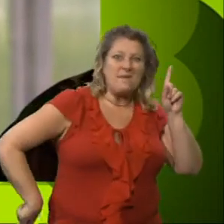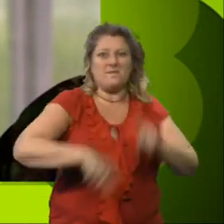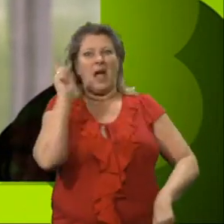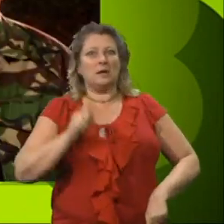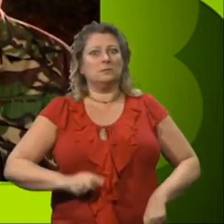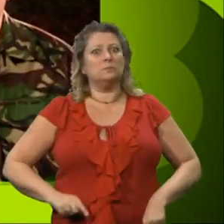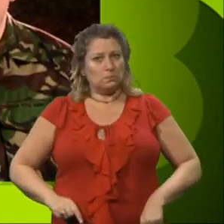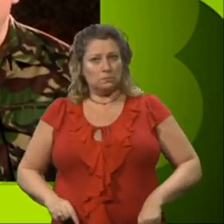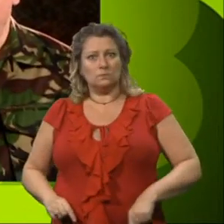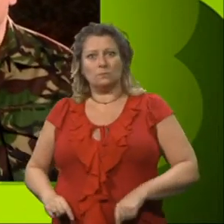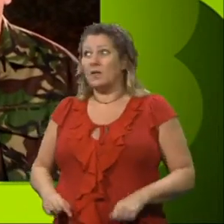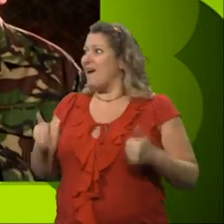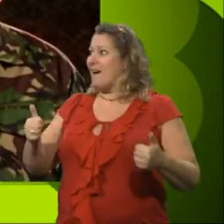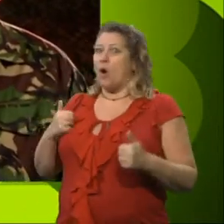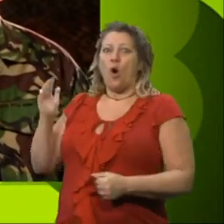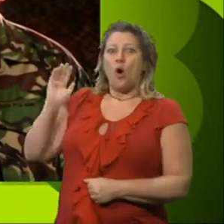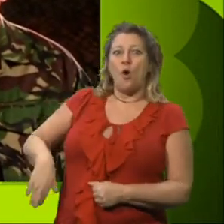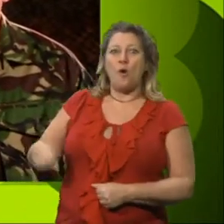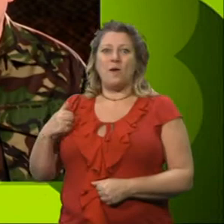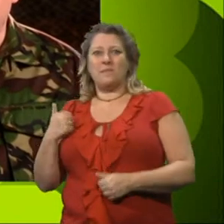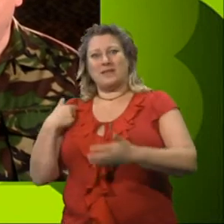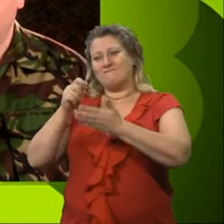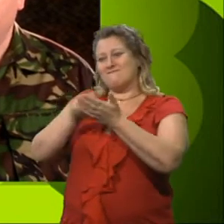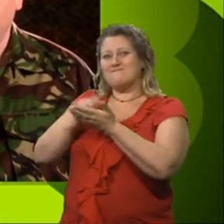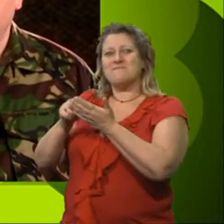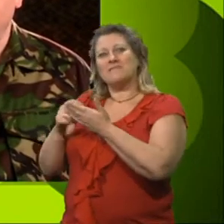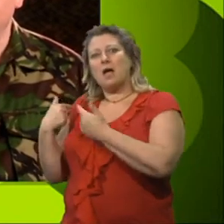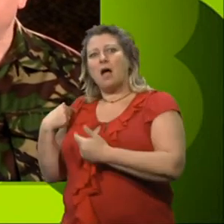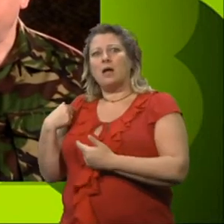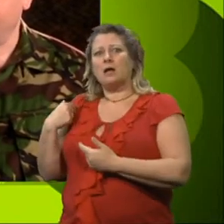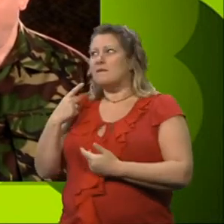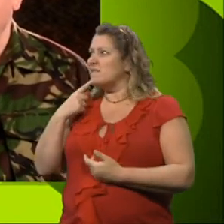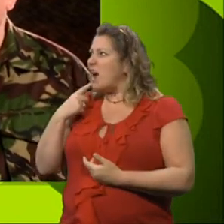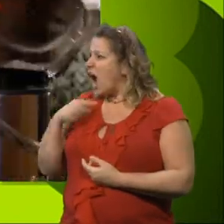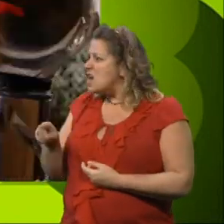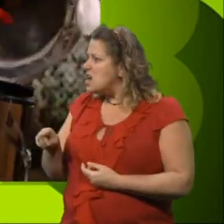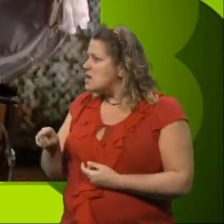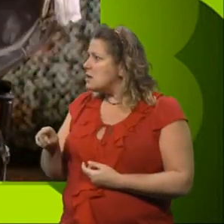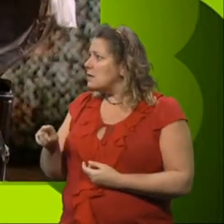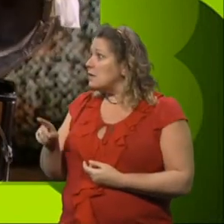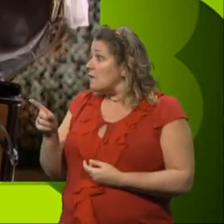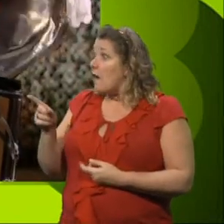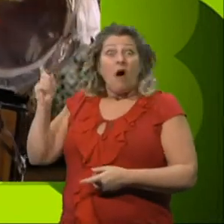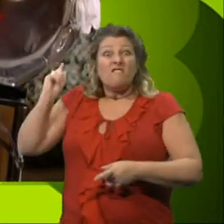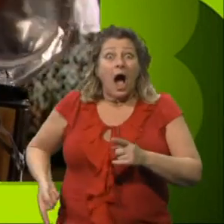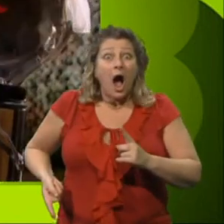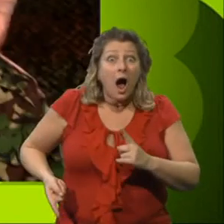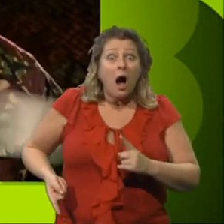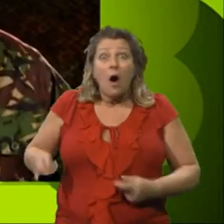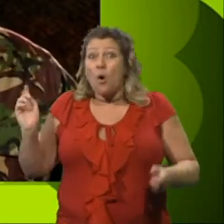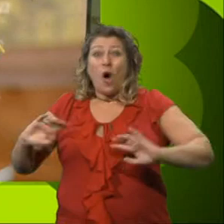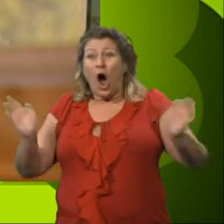get fired. Brilliant. I can go home, get my job back and get everything back to normal. Hang on, did you say fired? Fire! No!